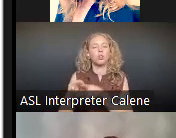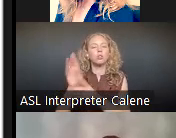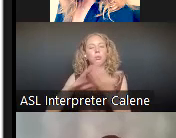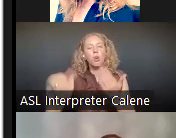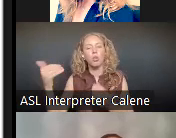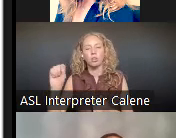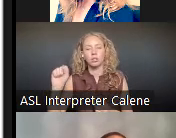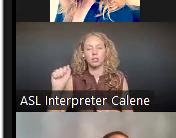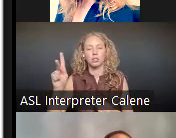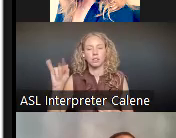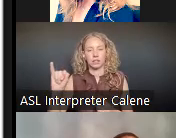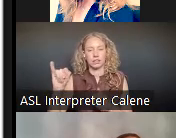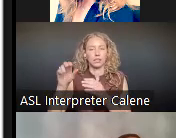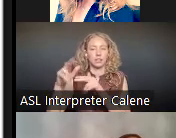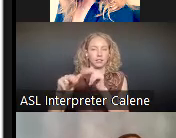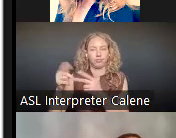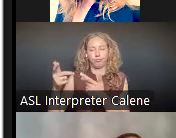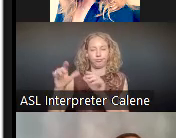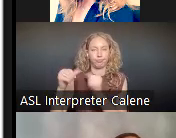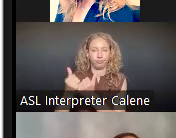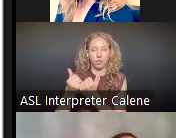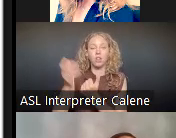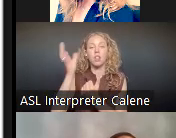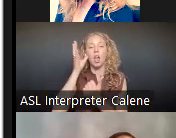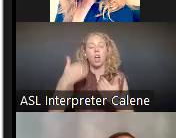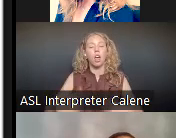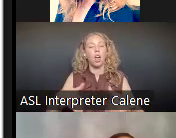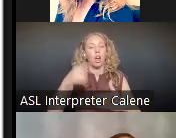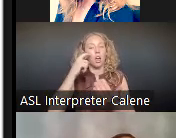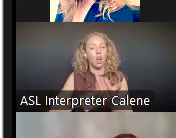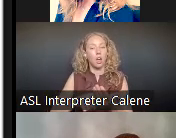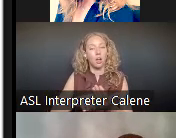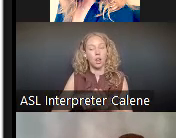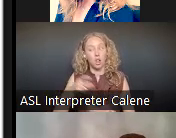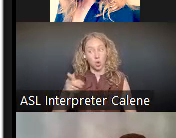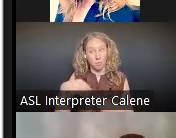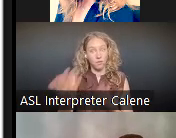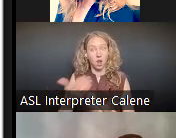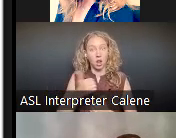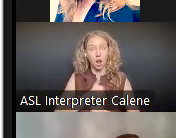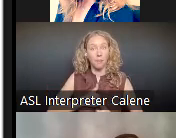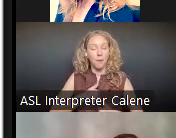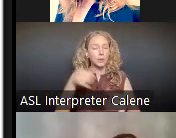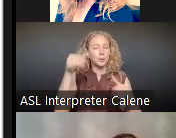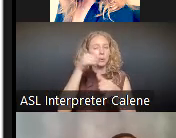SAKI sites really was able to witness the power of offering an apology, right? Research has shown